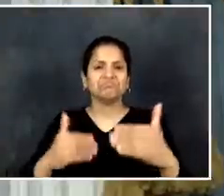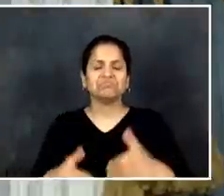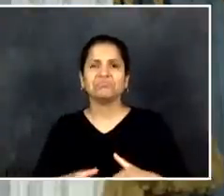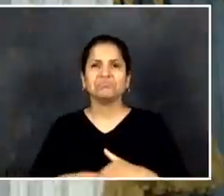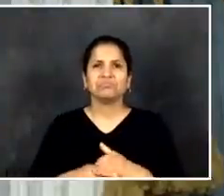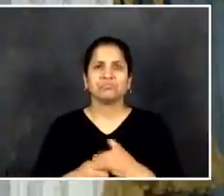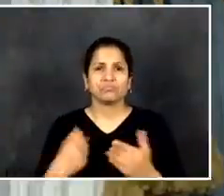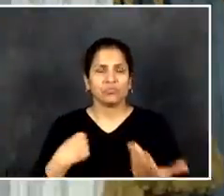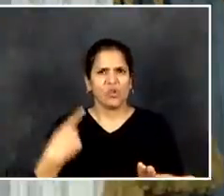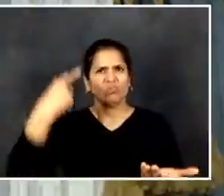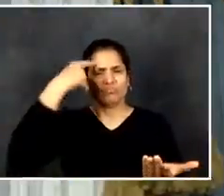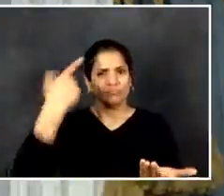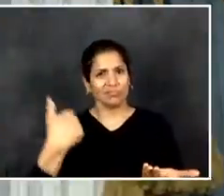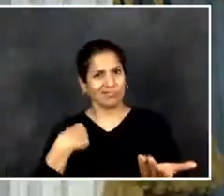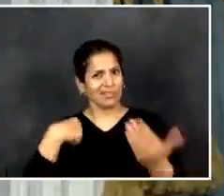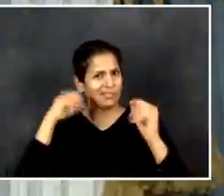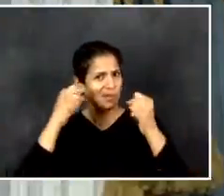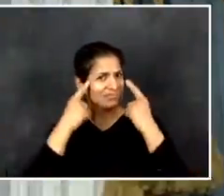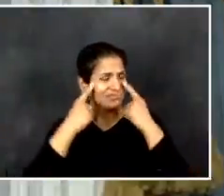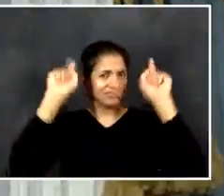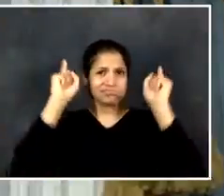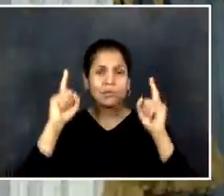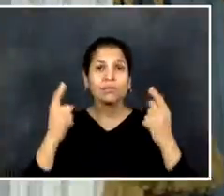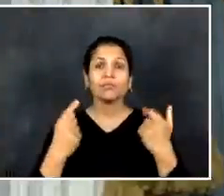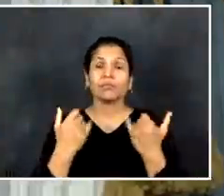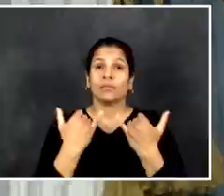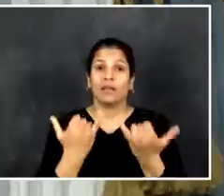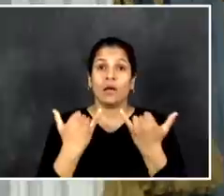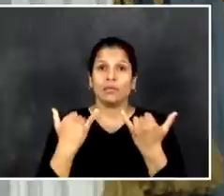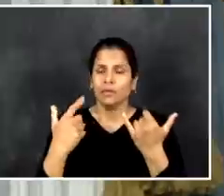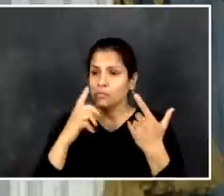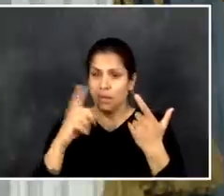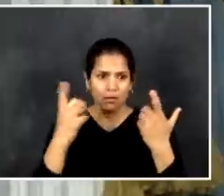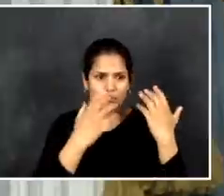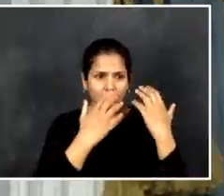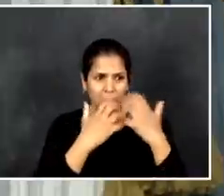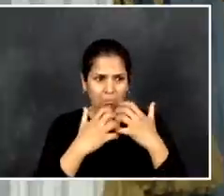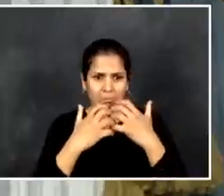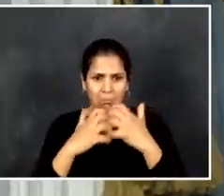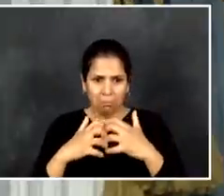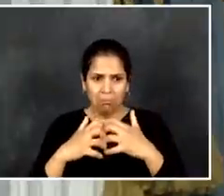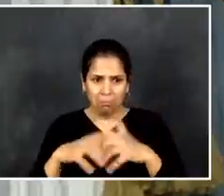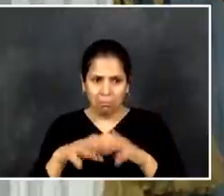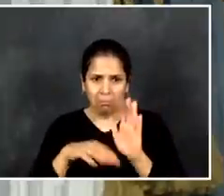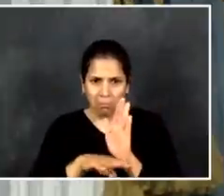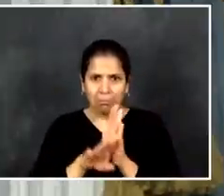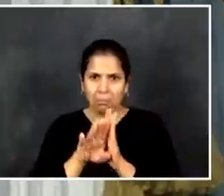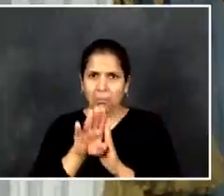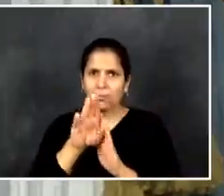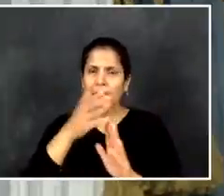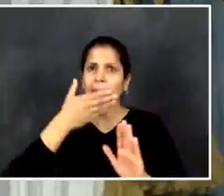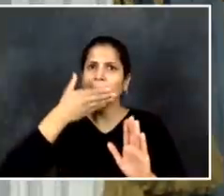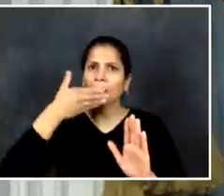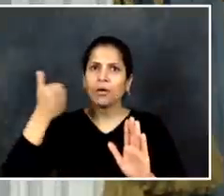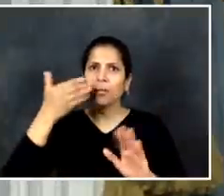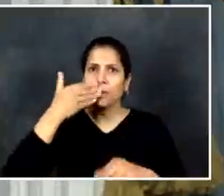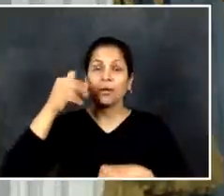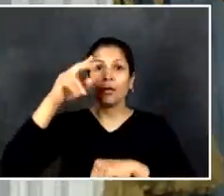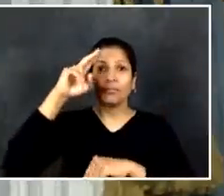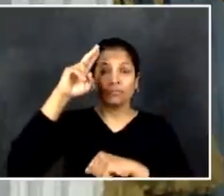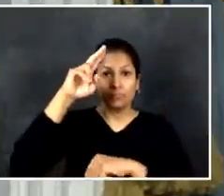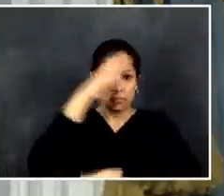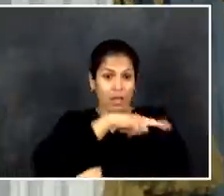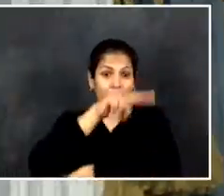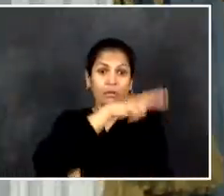working, to have seen it at hospitals already, with doctors in clinical care settings. So it's just a